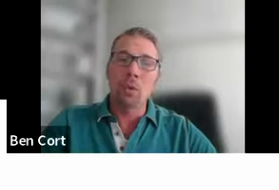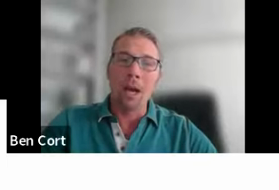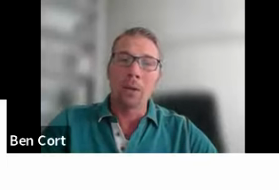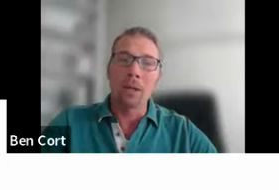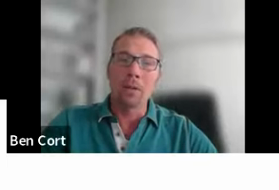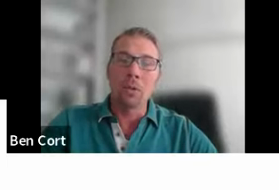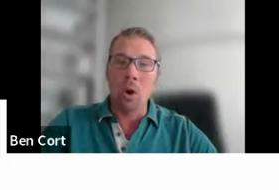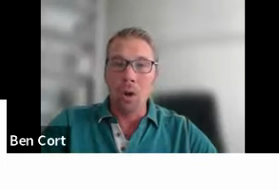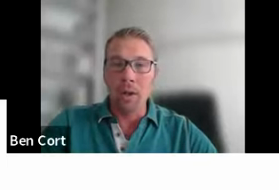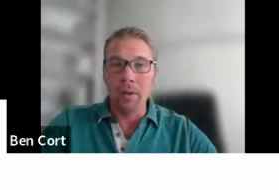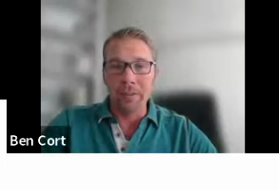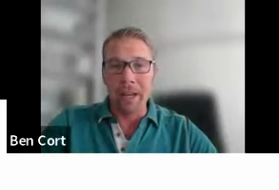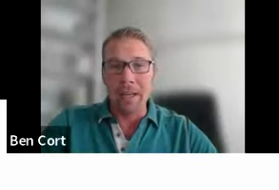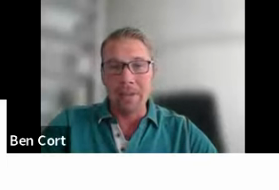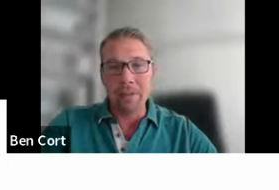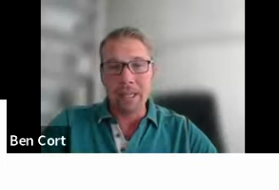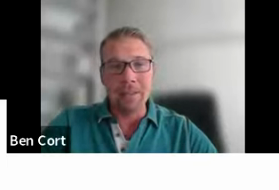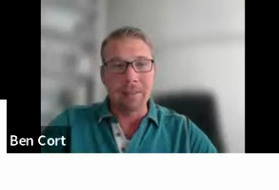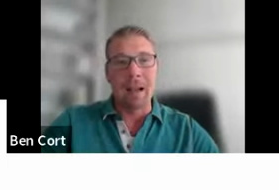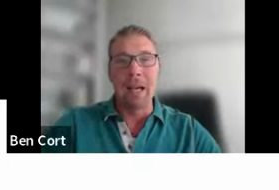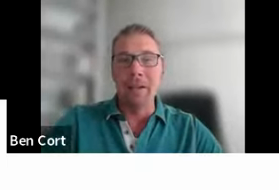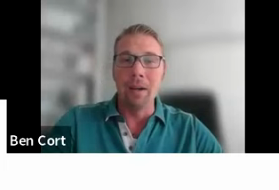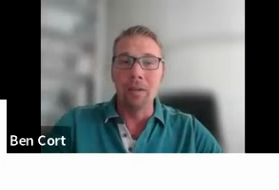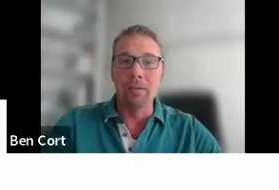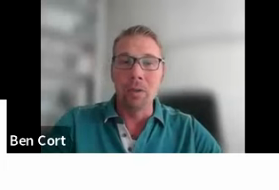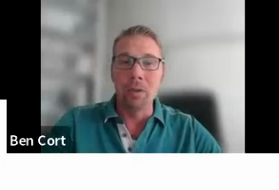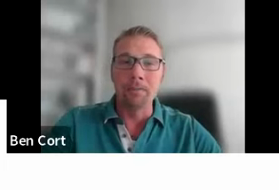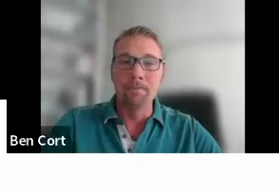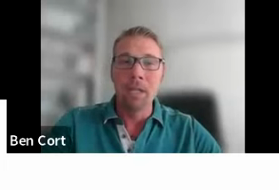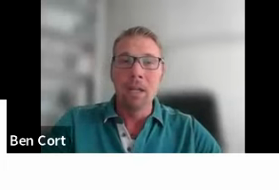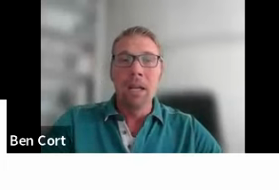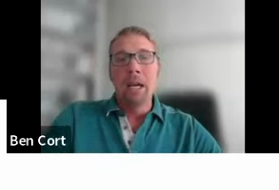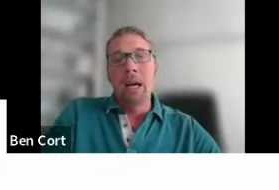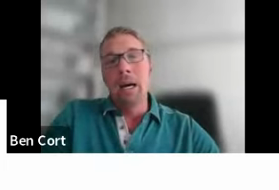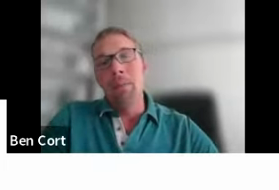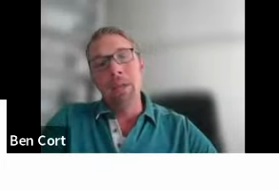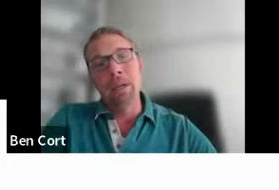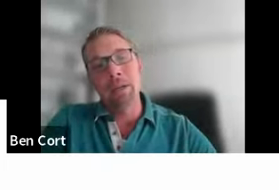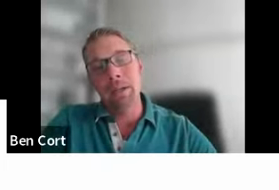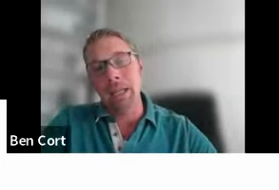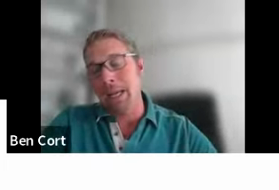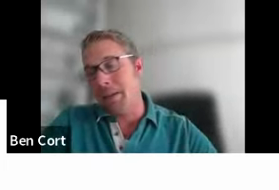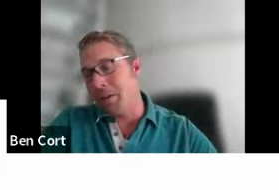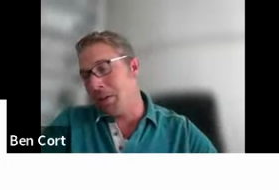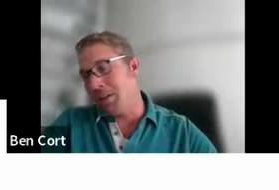is requiring long stays inside of treatment. And